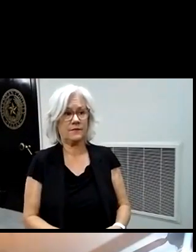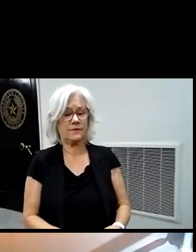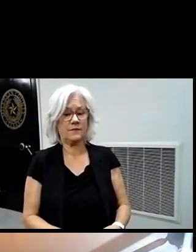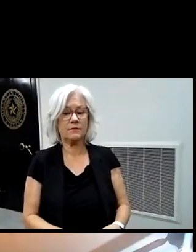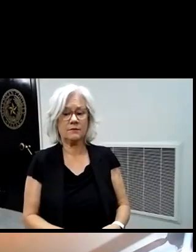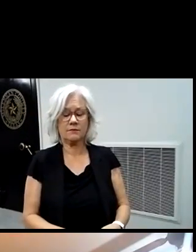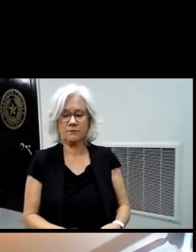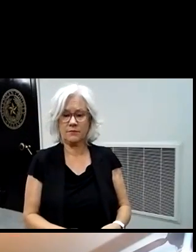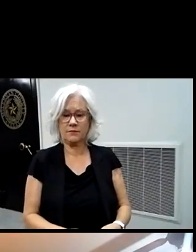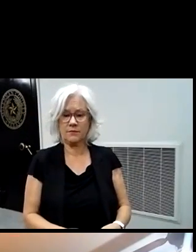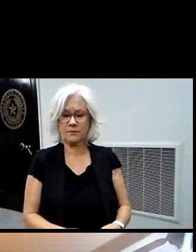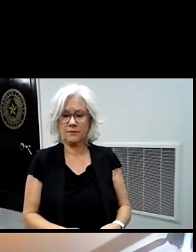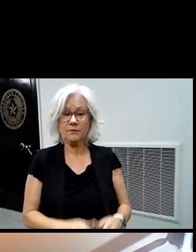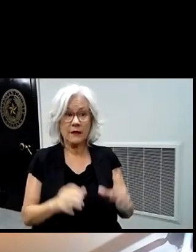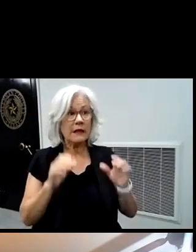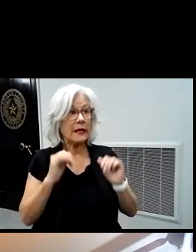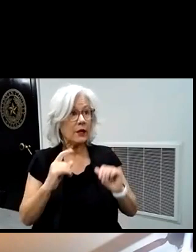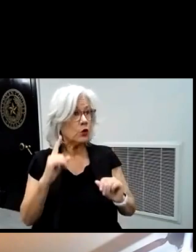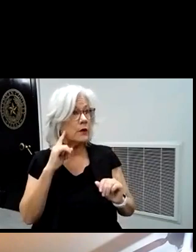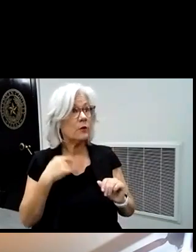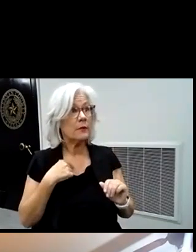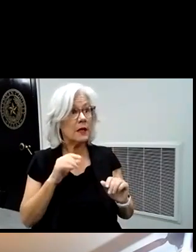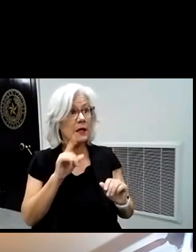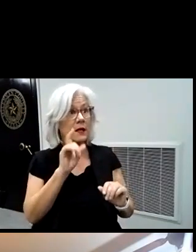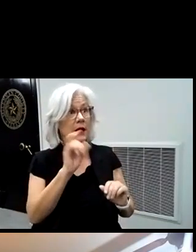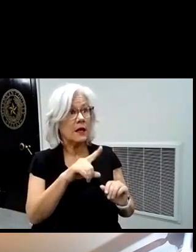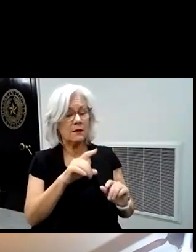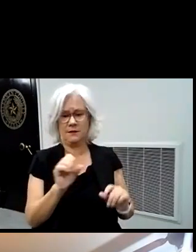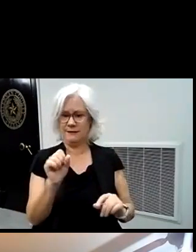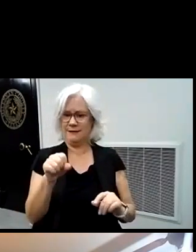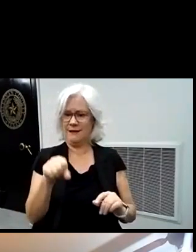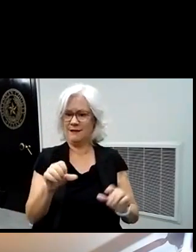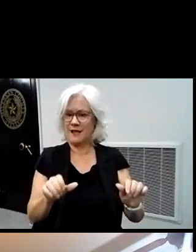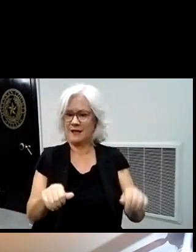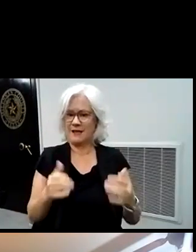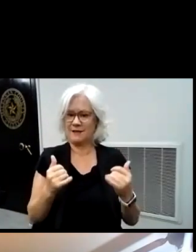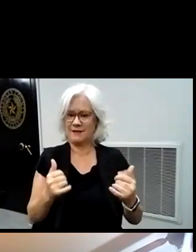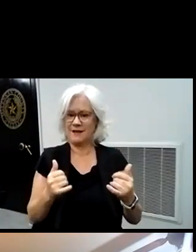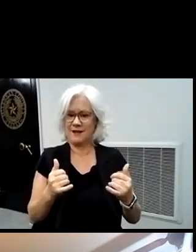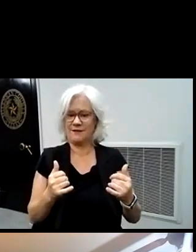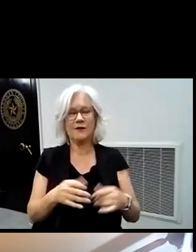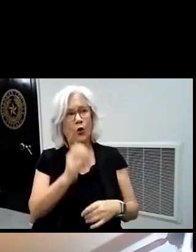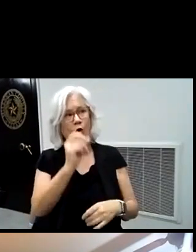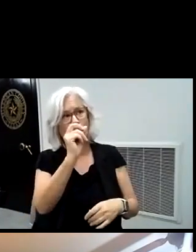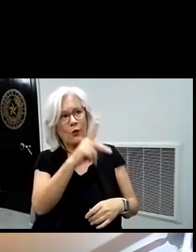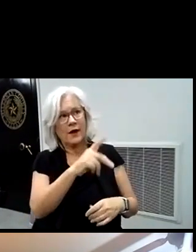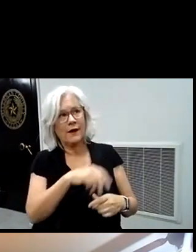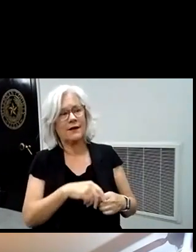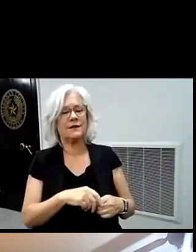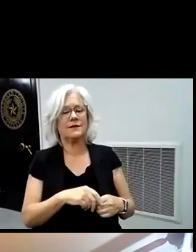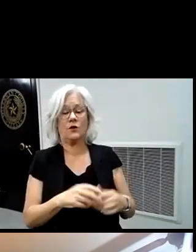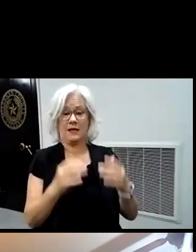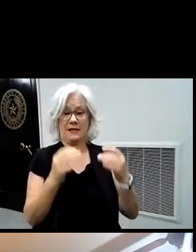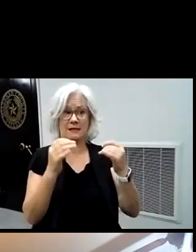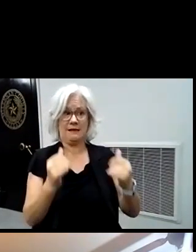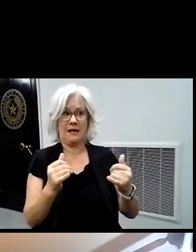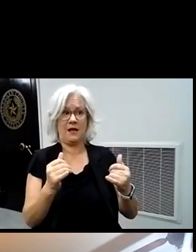Okay. Can you hear me? Yeah, I can now. Yeah. Okay. All right, let me go